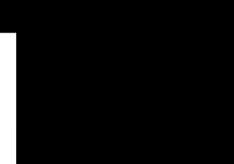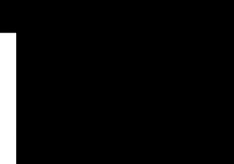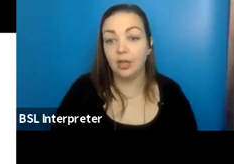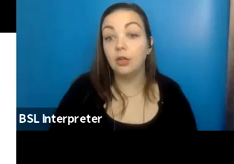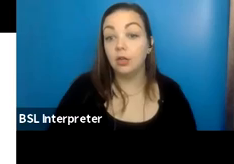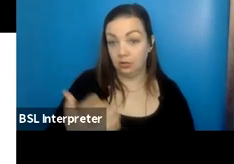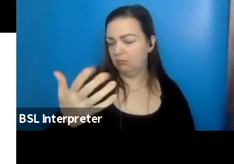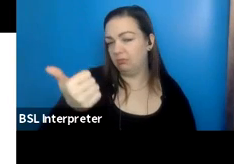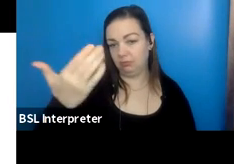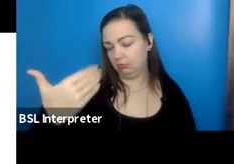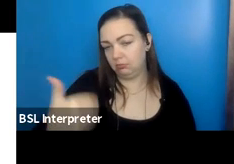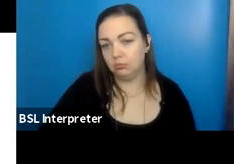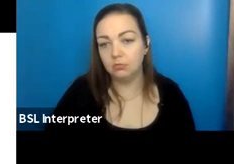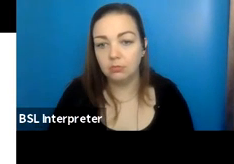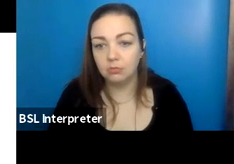Yes, thank you.